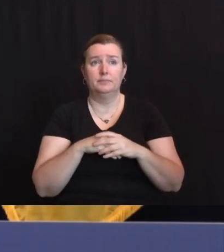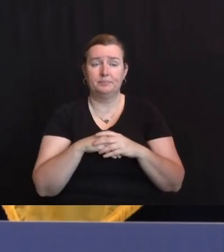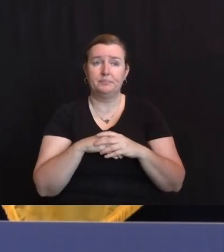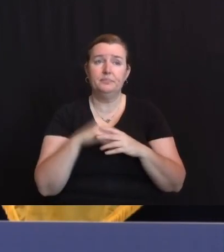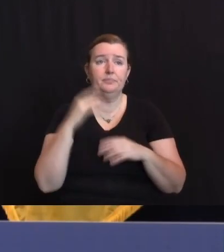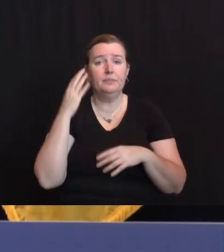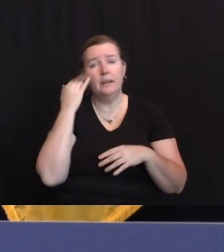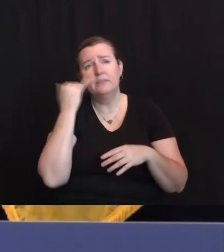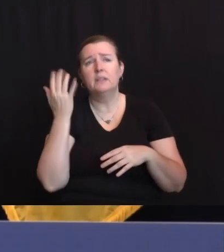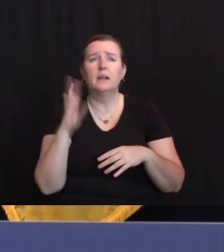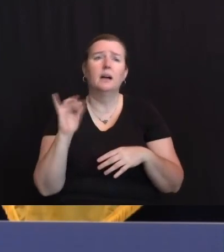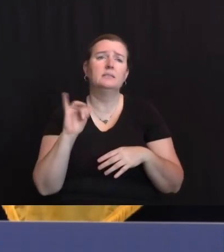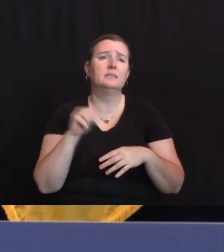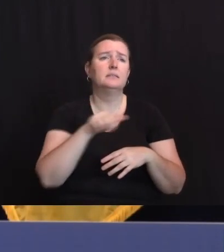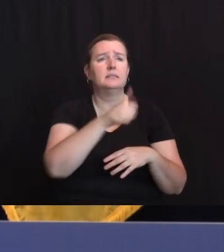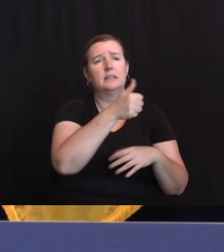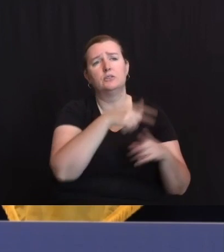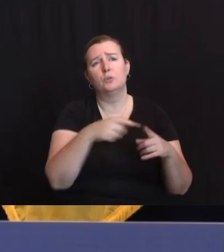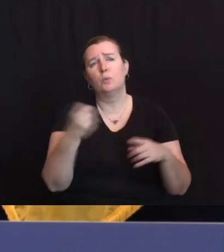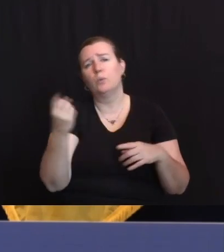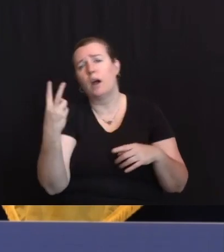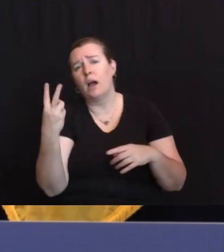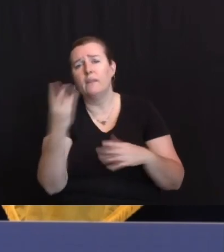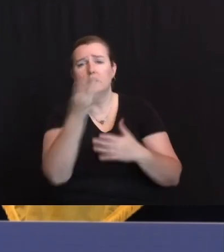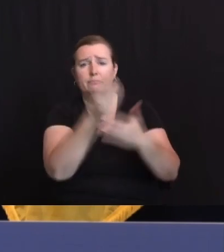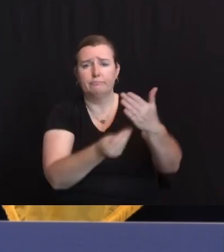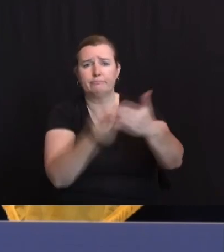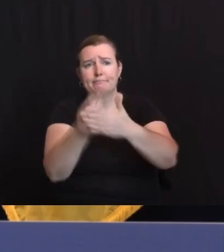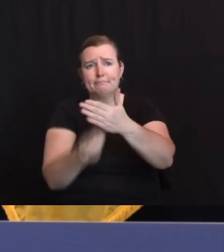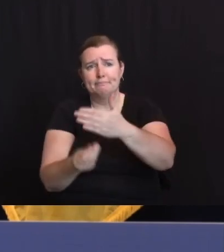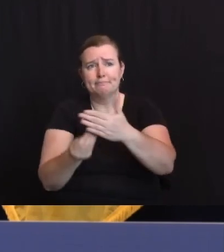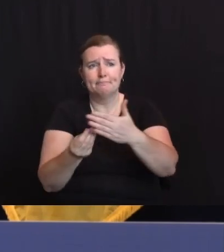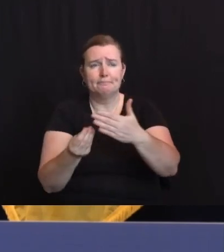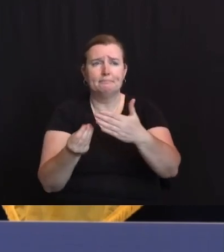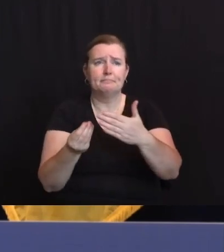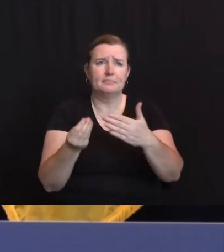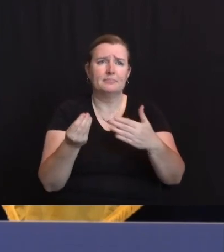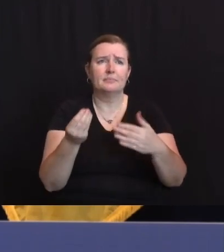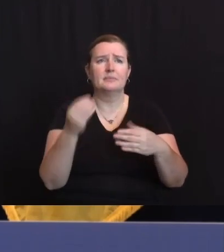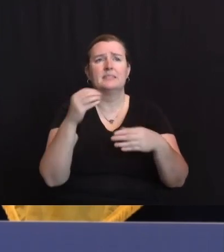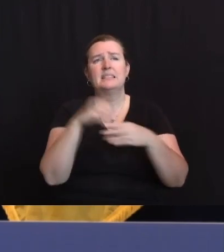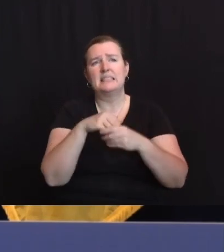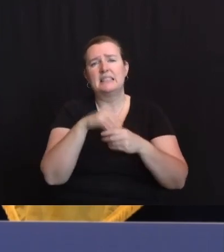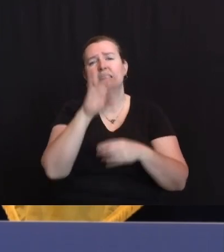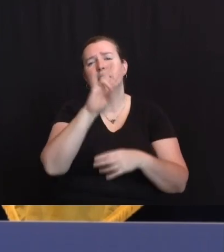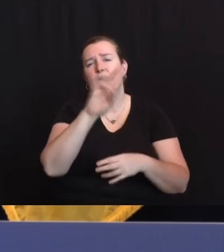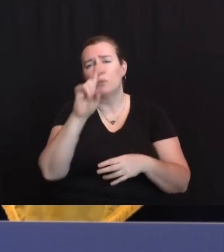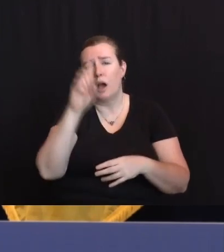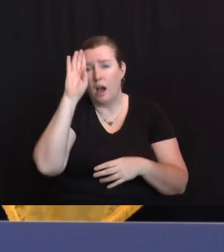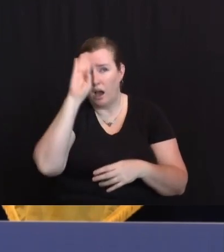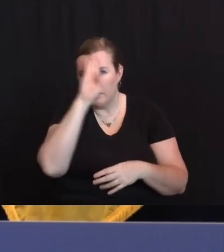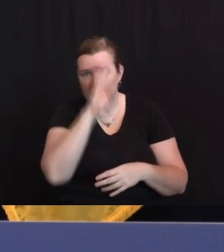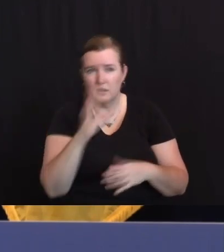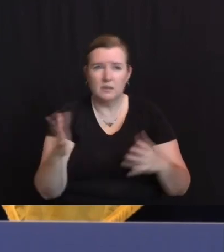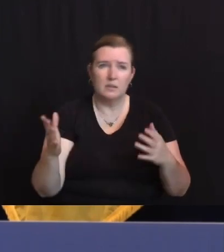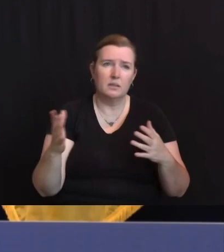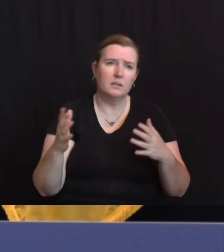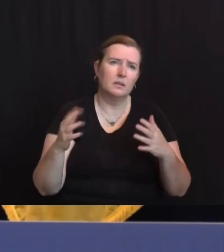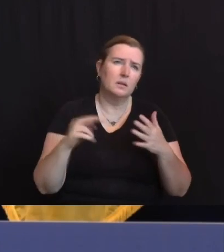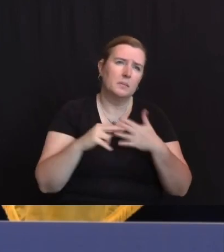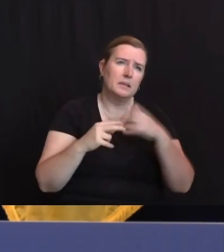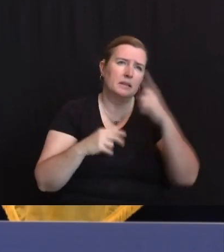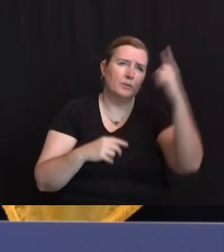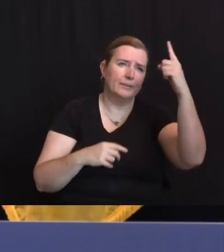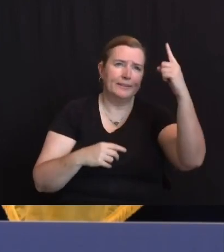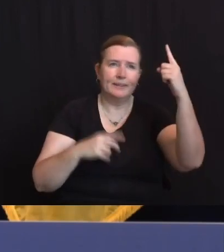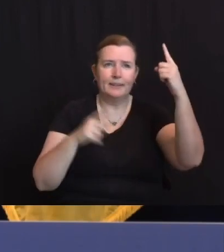fatalities across a system of 71 hospitals, right? Yeah. So you've got one every sort of on